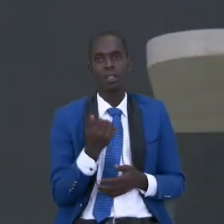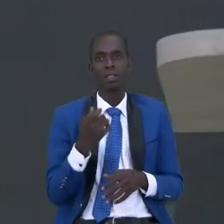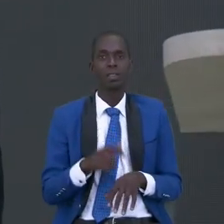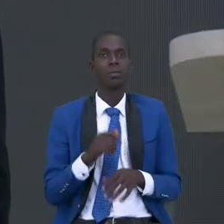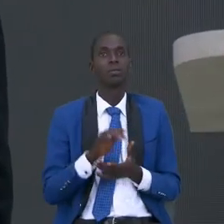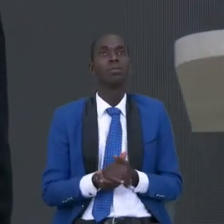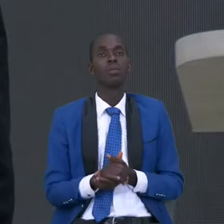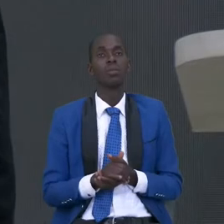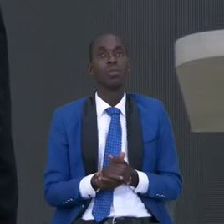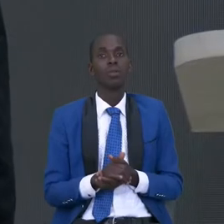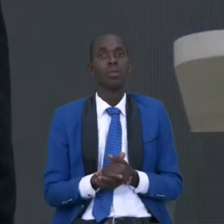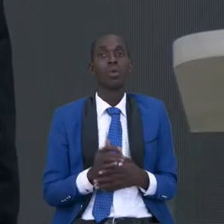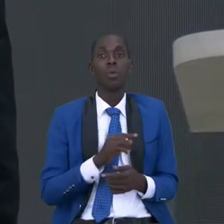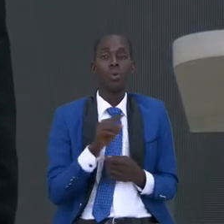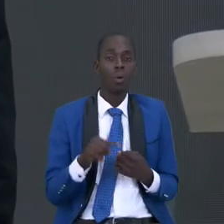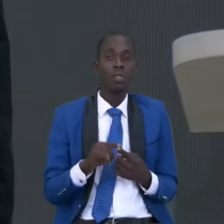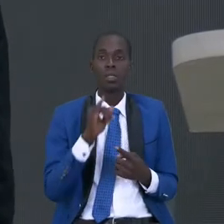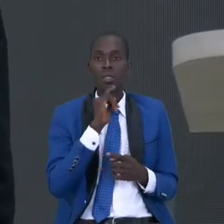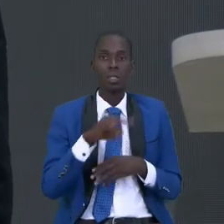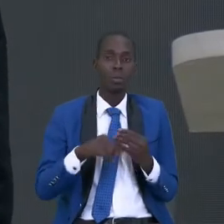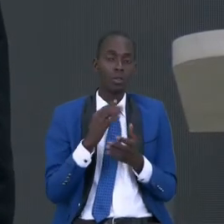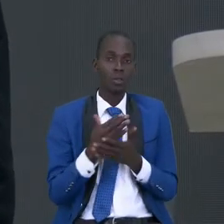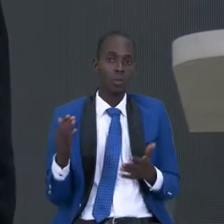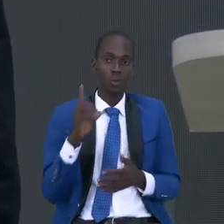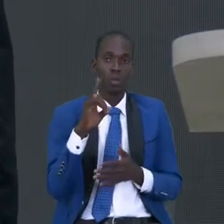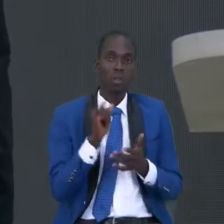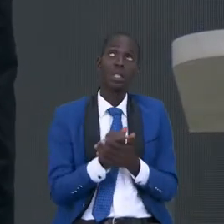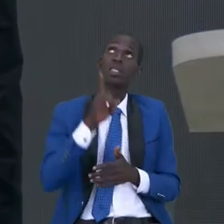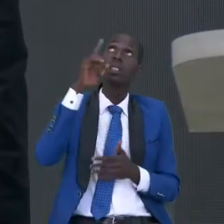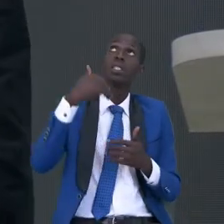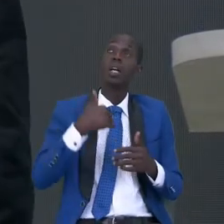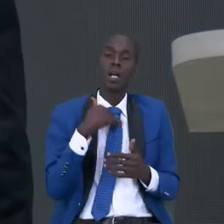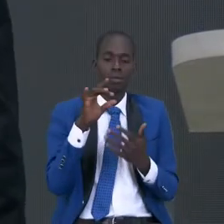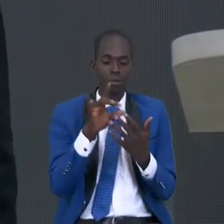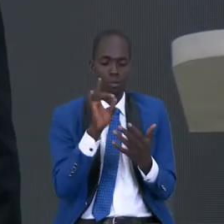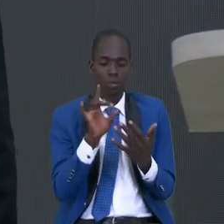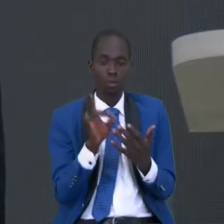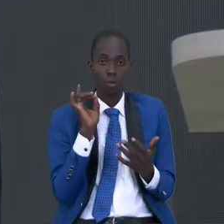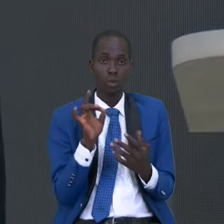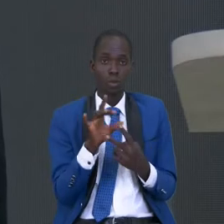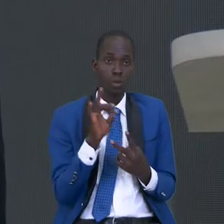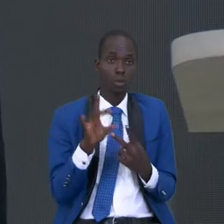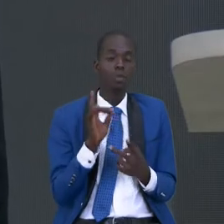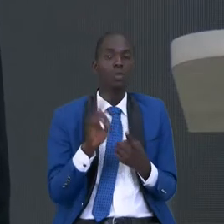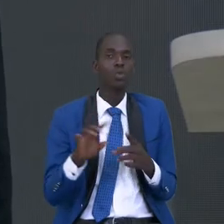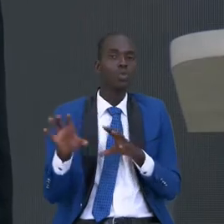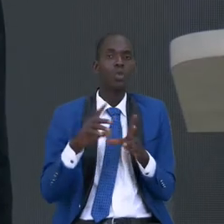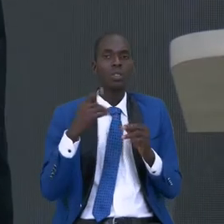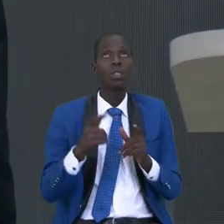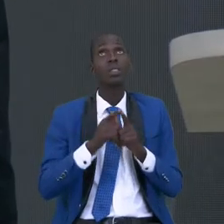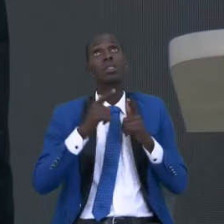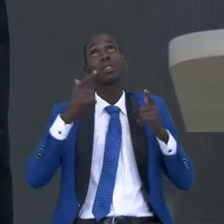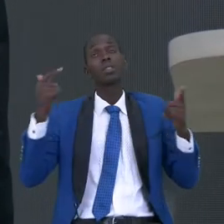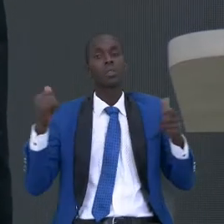it concerns somebody he has chosen to do the extraordinary,